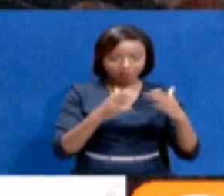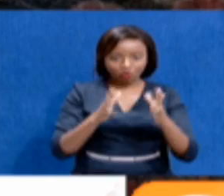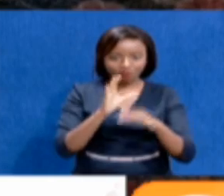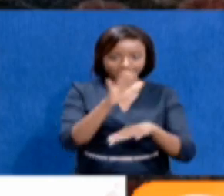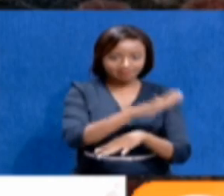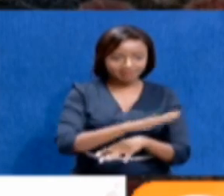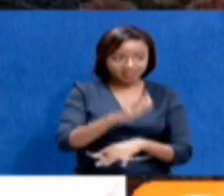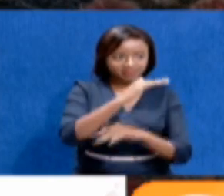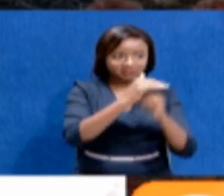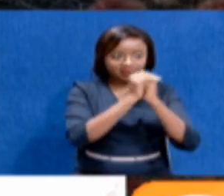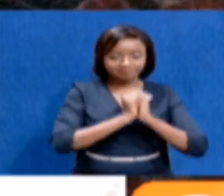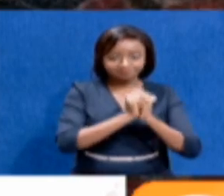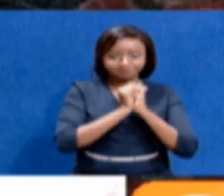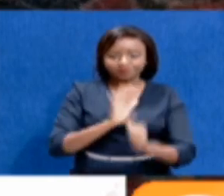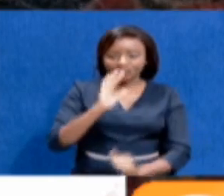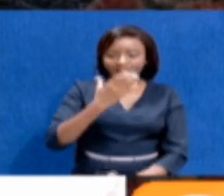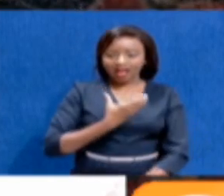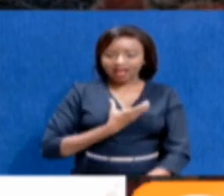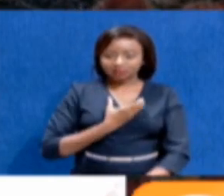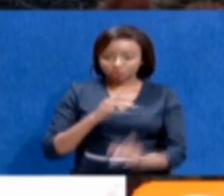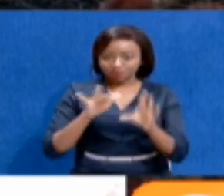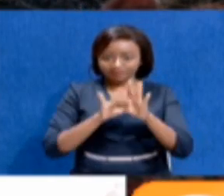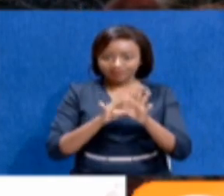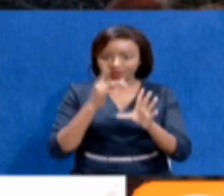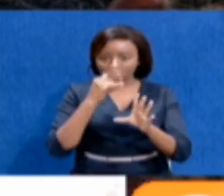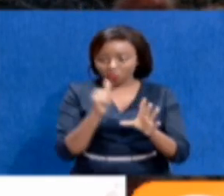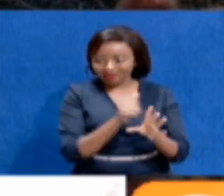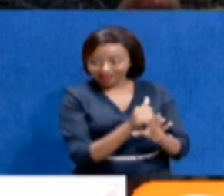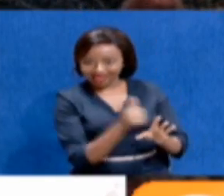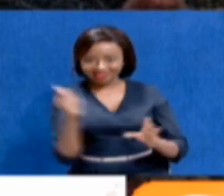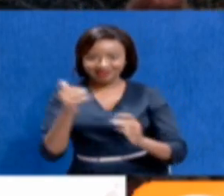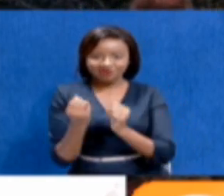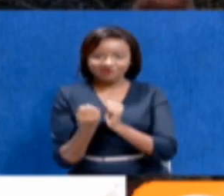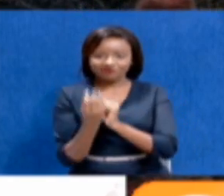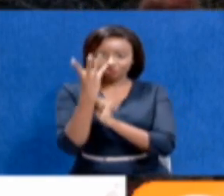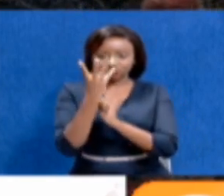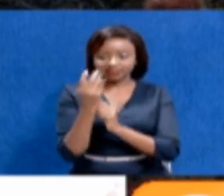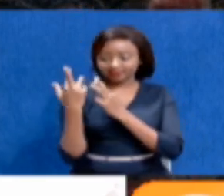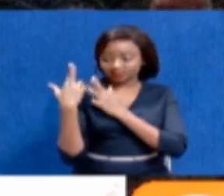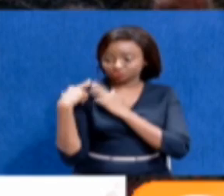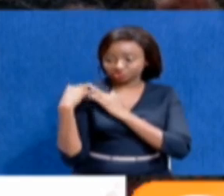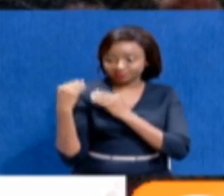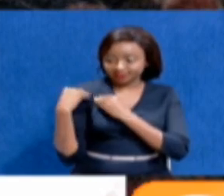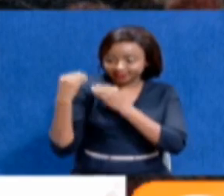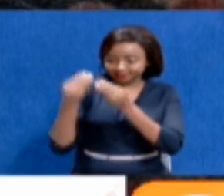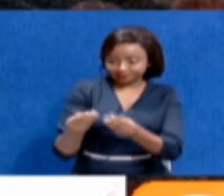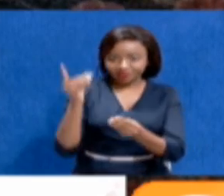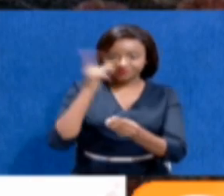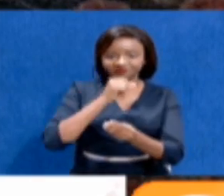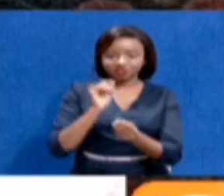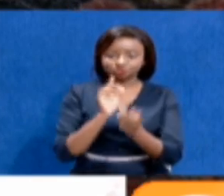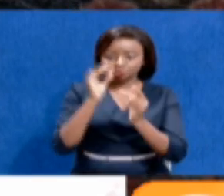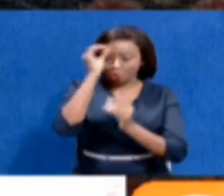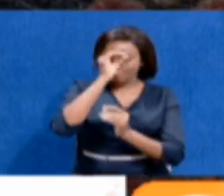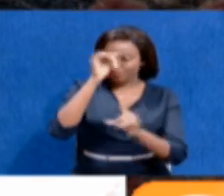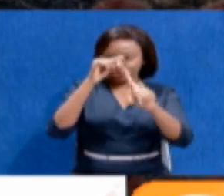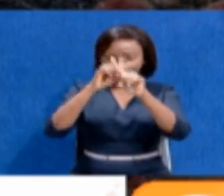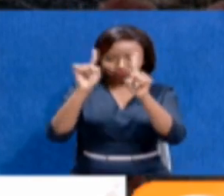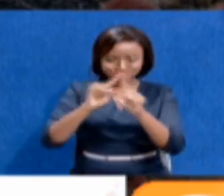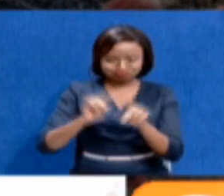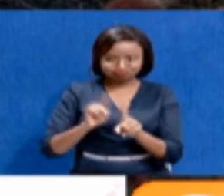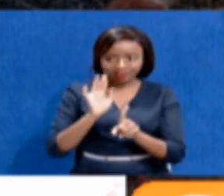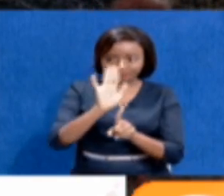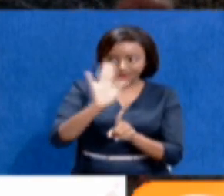directives. The council includes 14 others who will be tasked with collecting views from Kenyans and other religious leaders on how